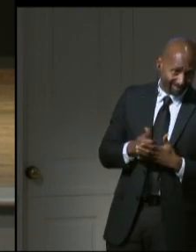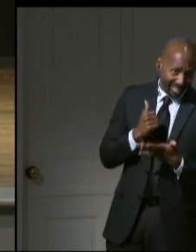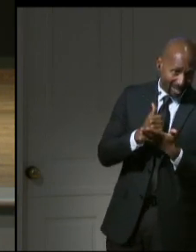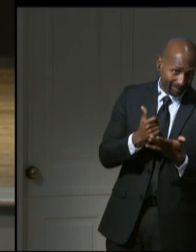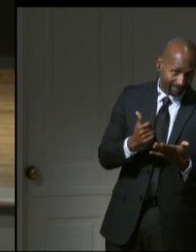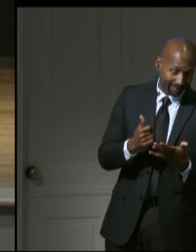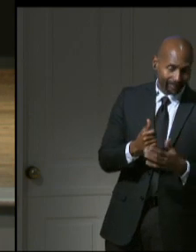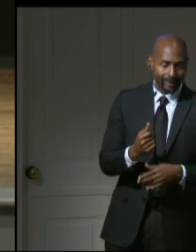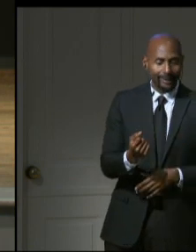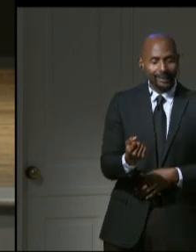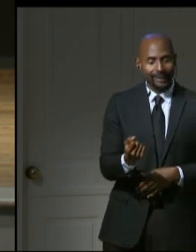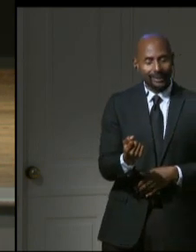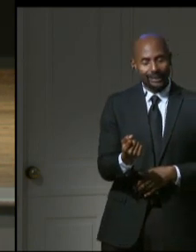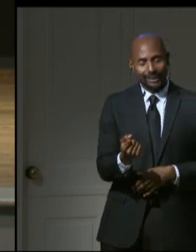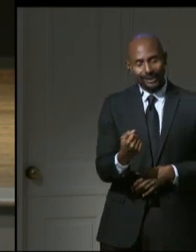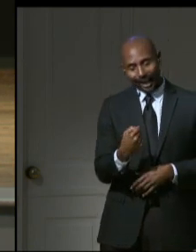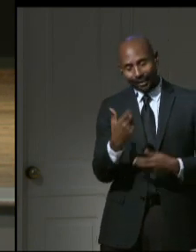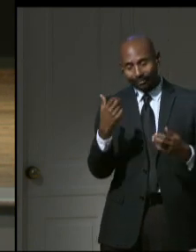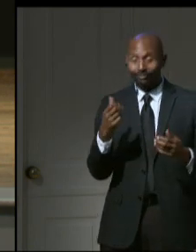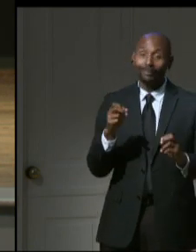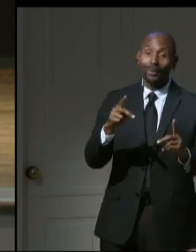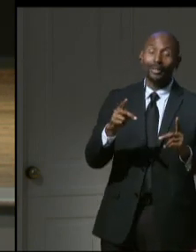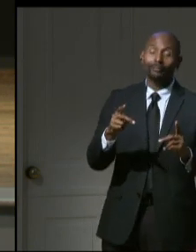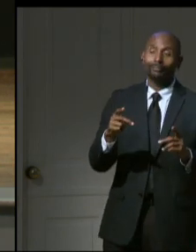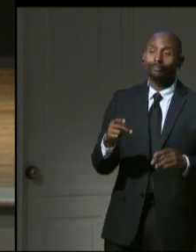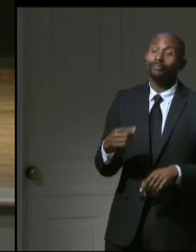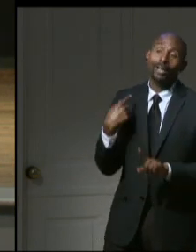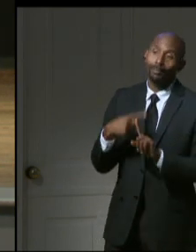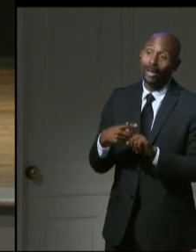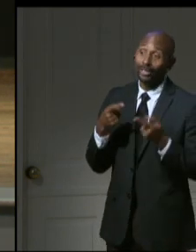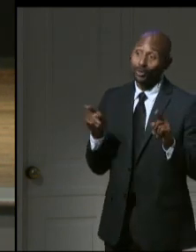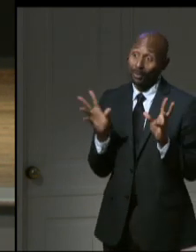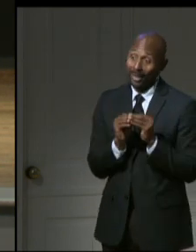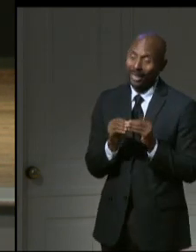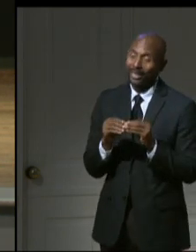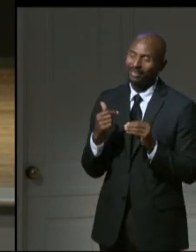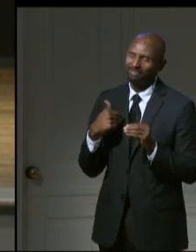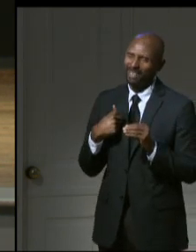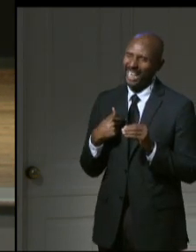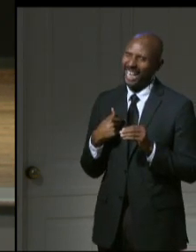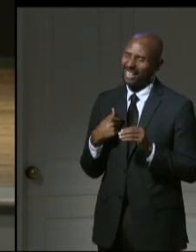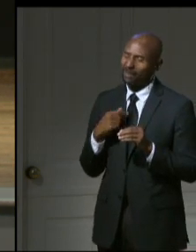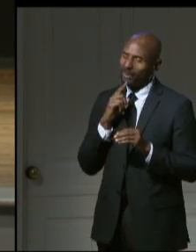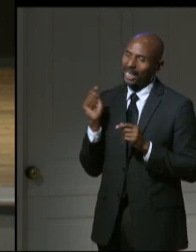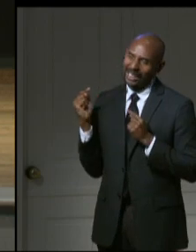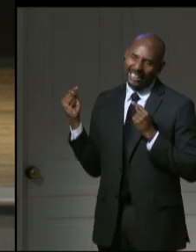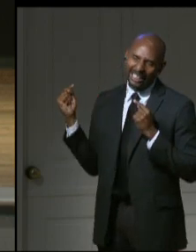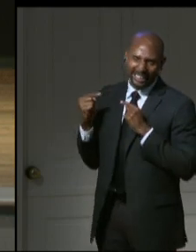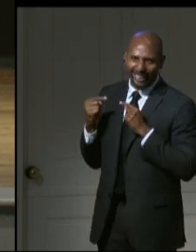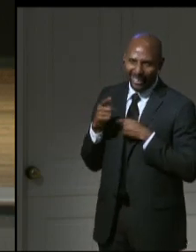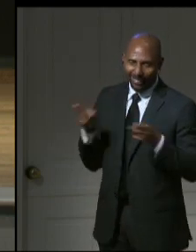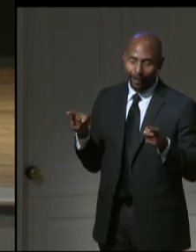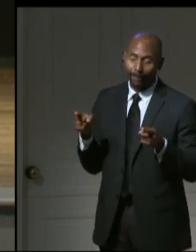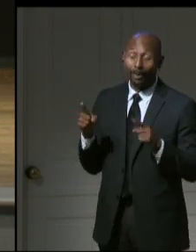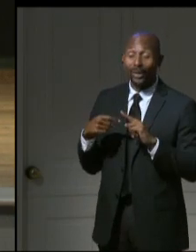Okay. And also, I'm a pain in the neck in meetings, and when I want something, I want something.